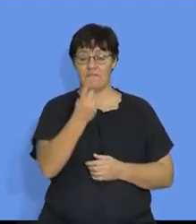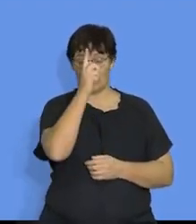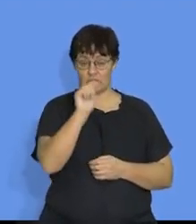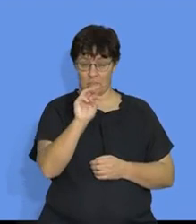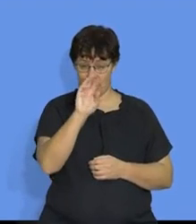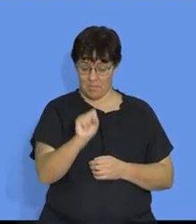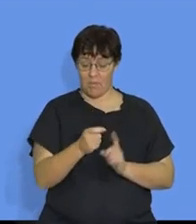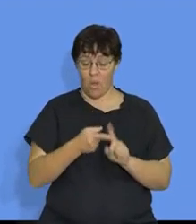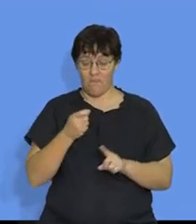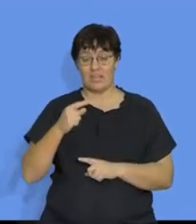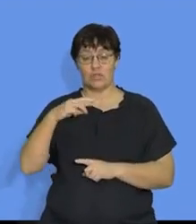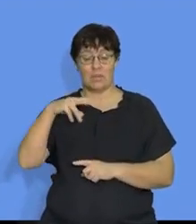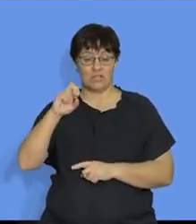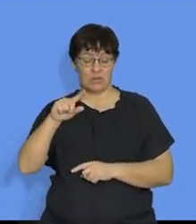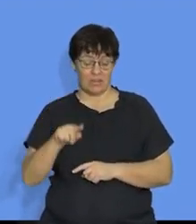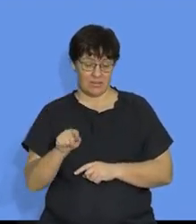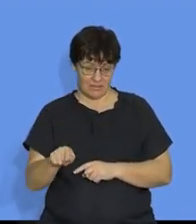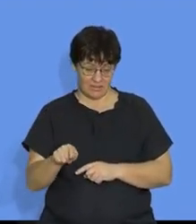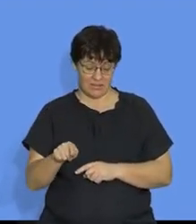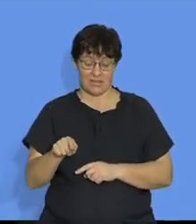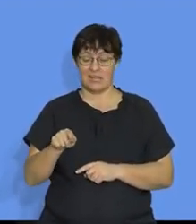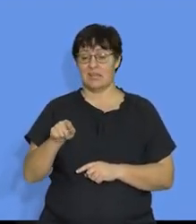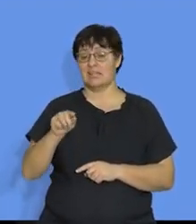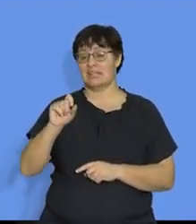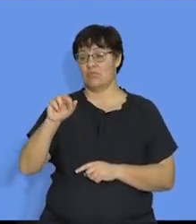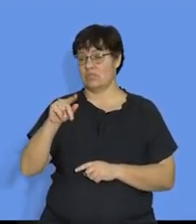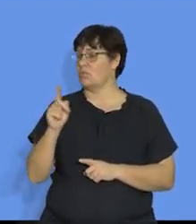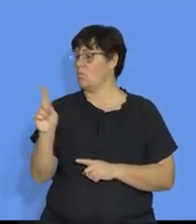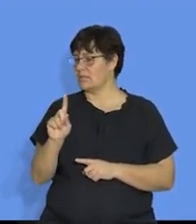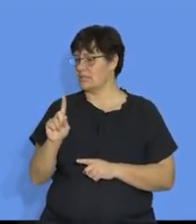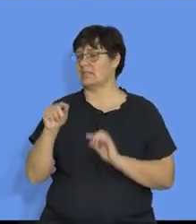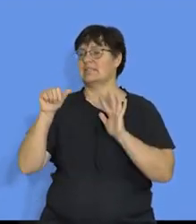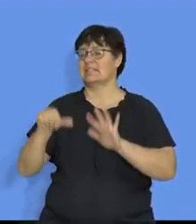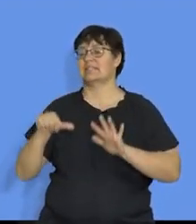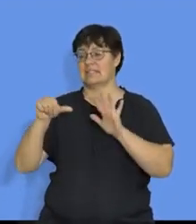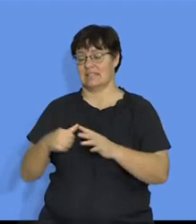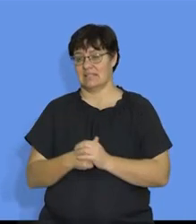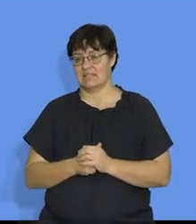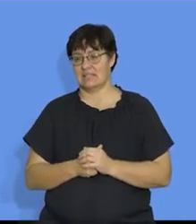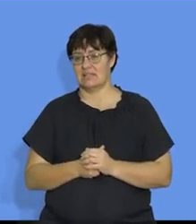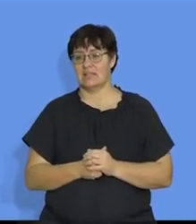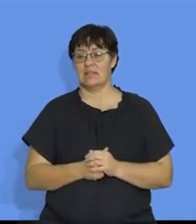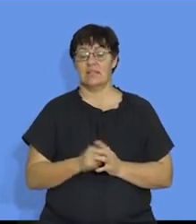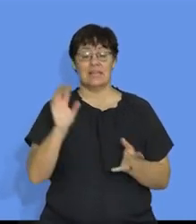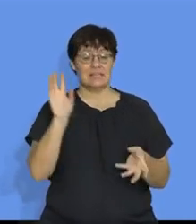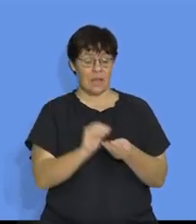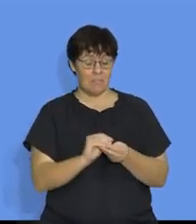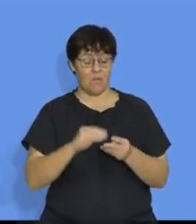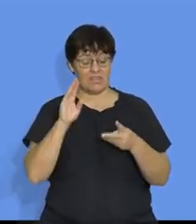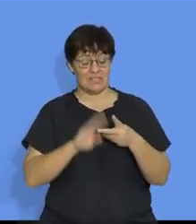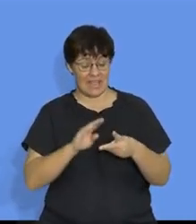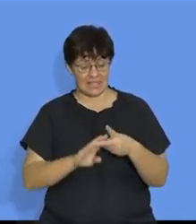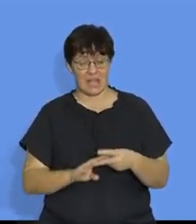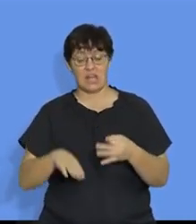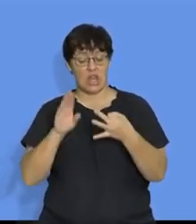a geometric series is 16, and the sum of the second term and